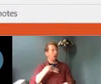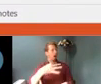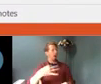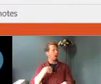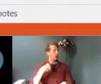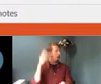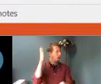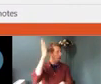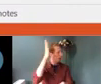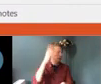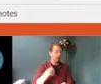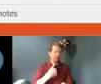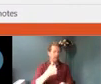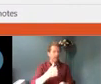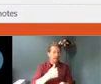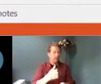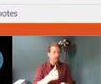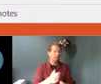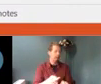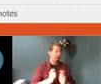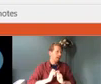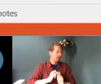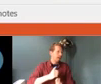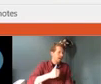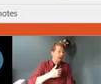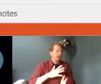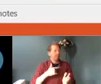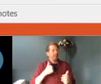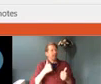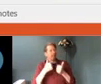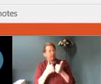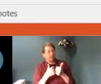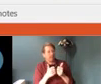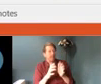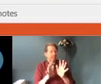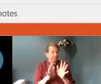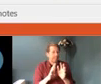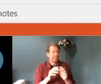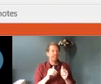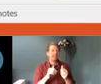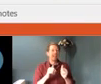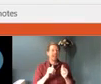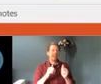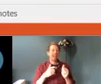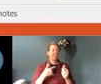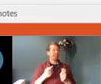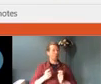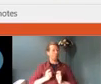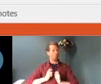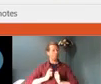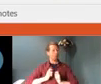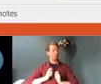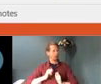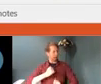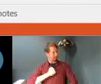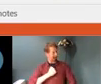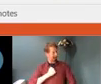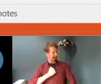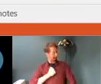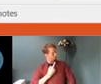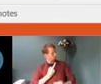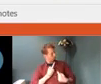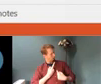awarded me this prestigious award. I'm really honored. And I feel this award is not just mine, obviously, but